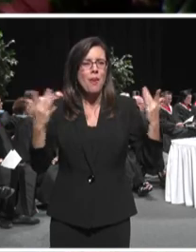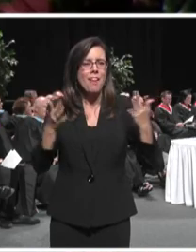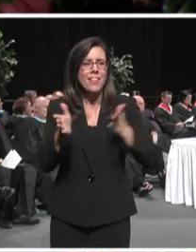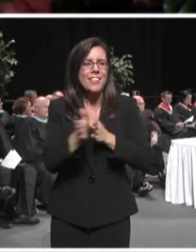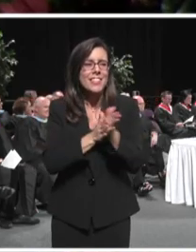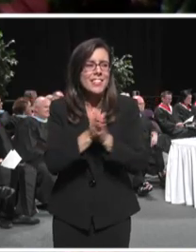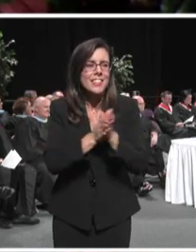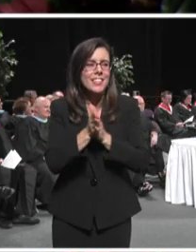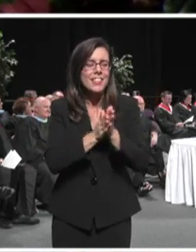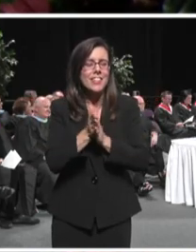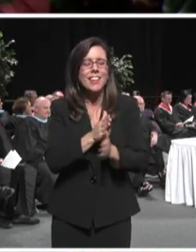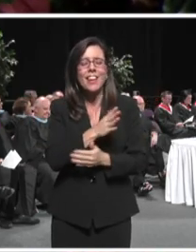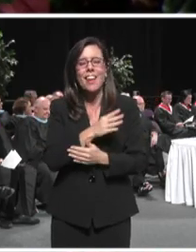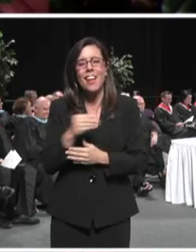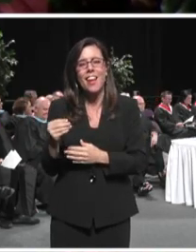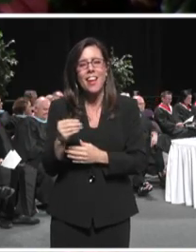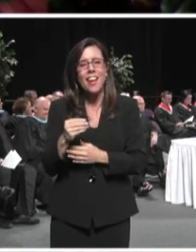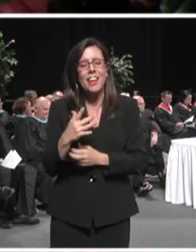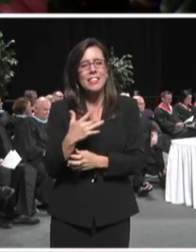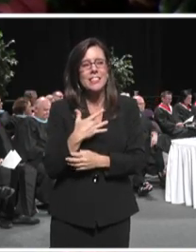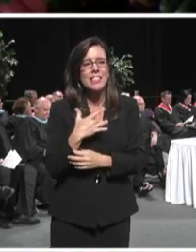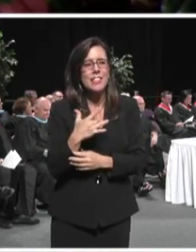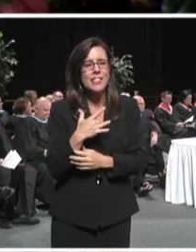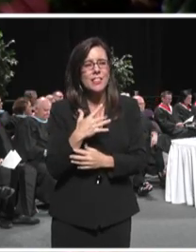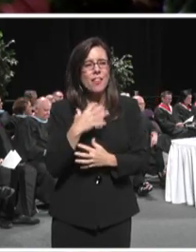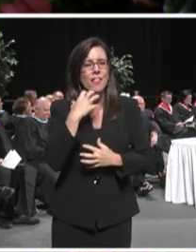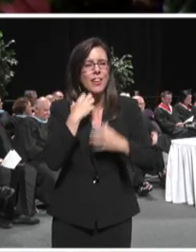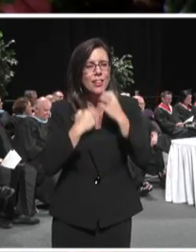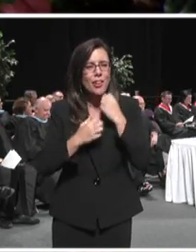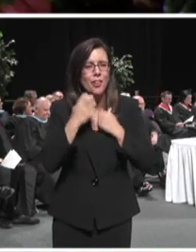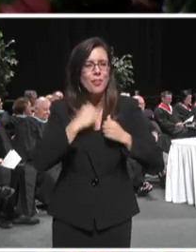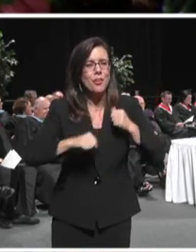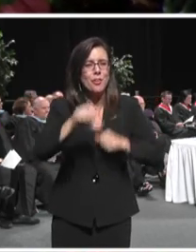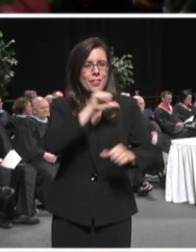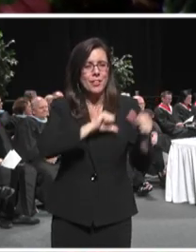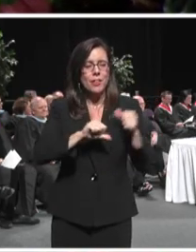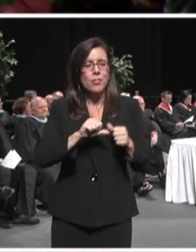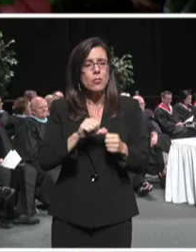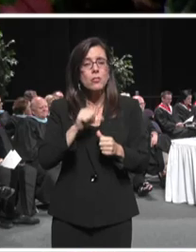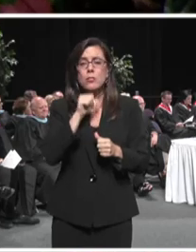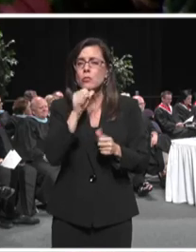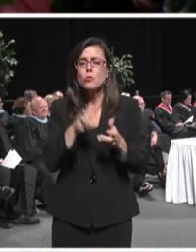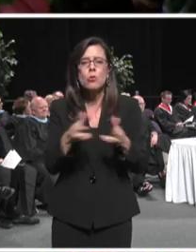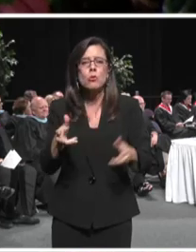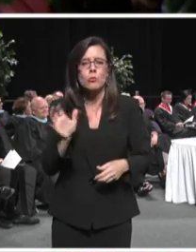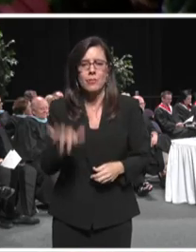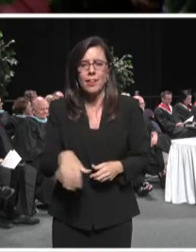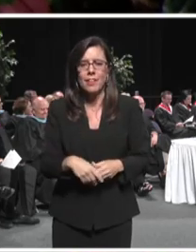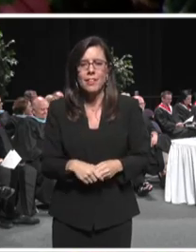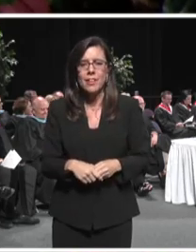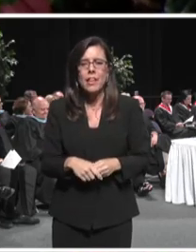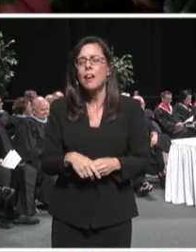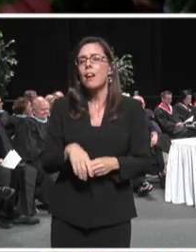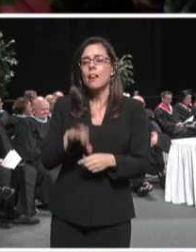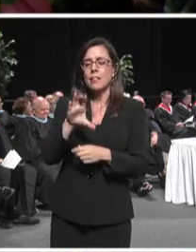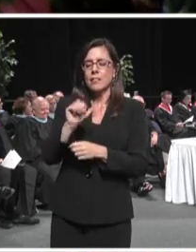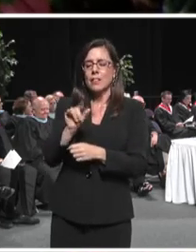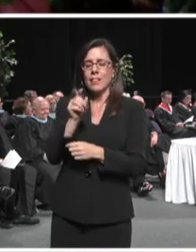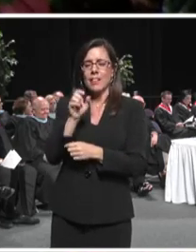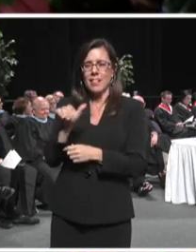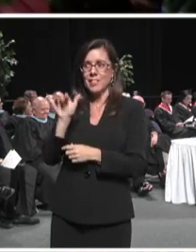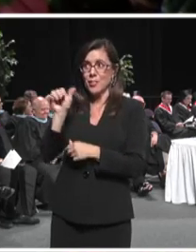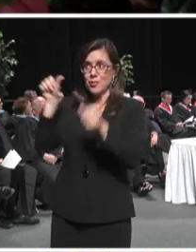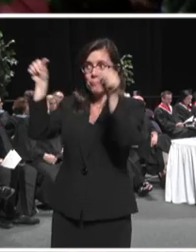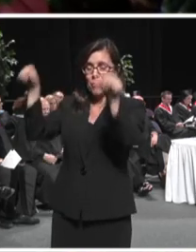enthusiasm, and a sincere sense of caring for each other. Don't lose that. As Miss Casey's